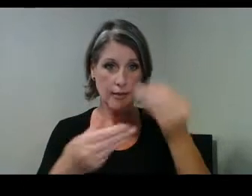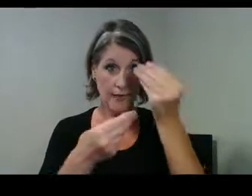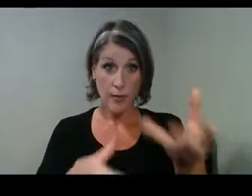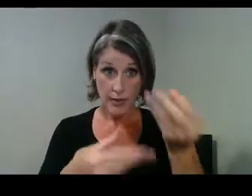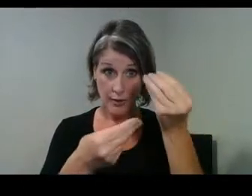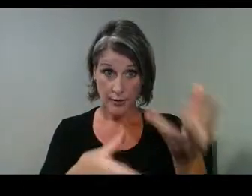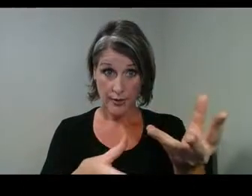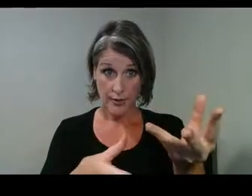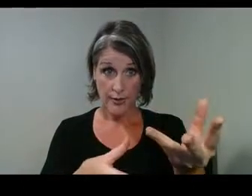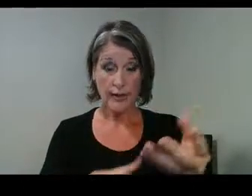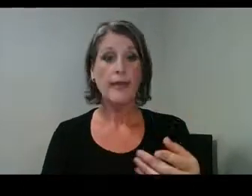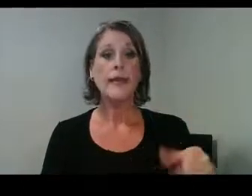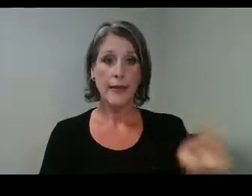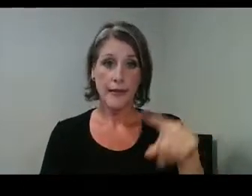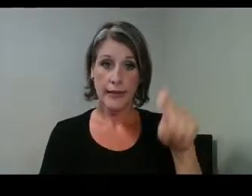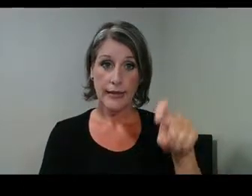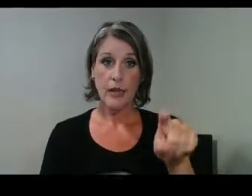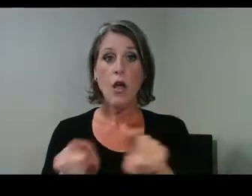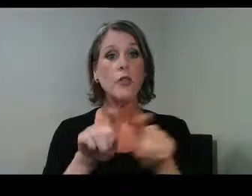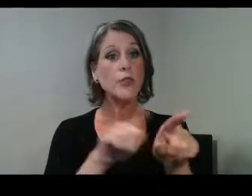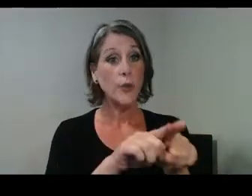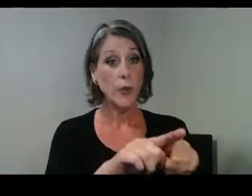have, and also